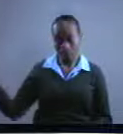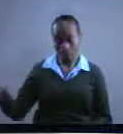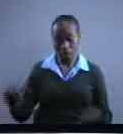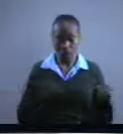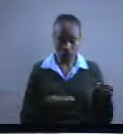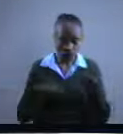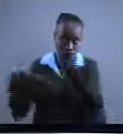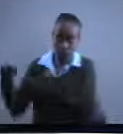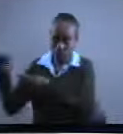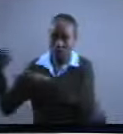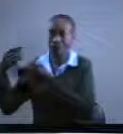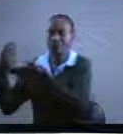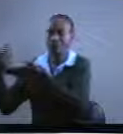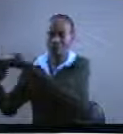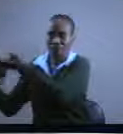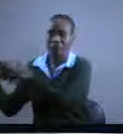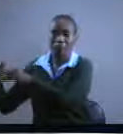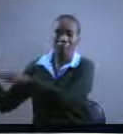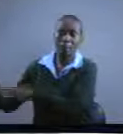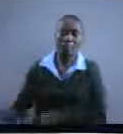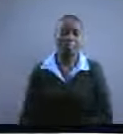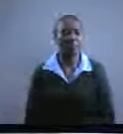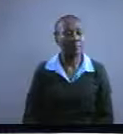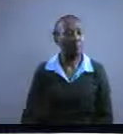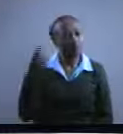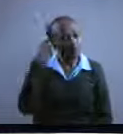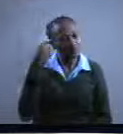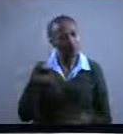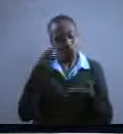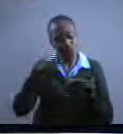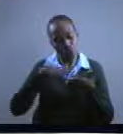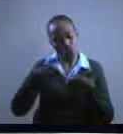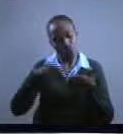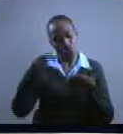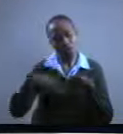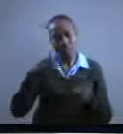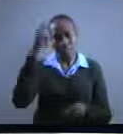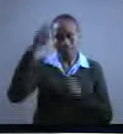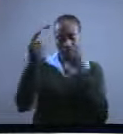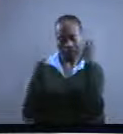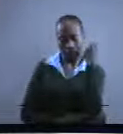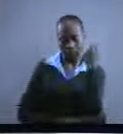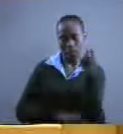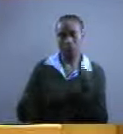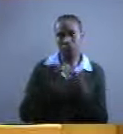for concurrence. The Secretary will read the last order of the day.